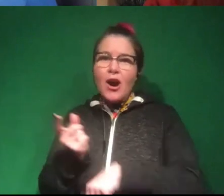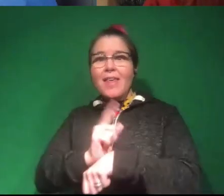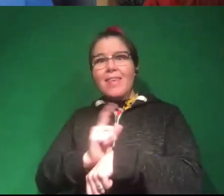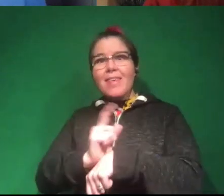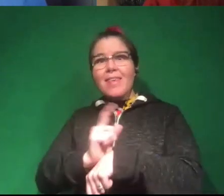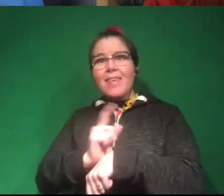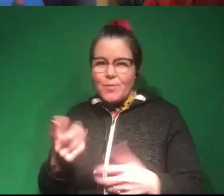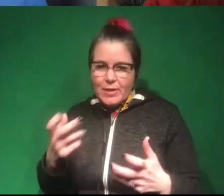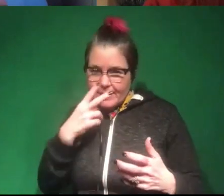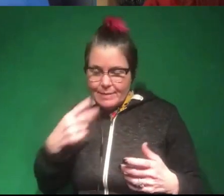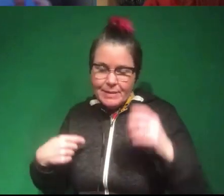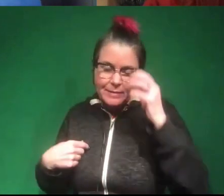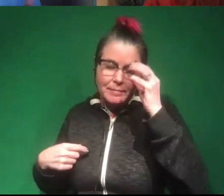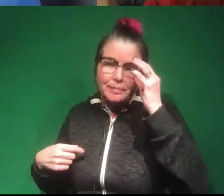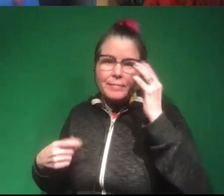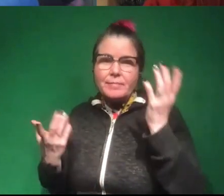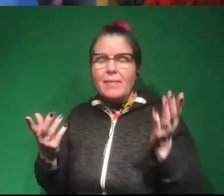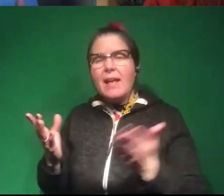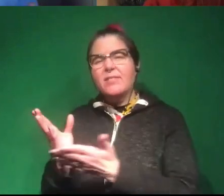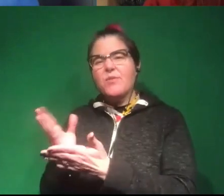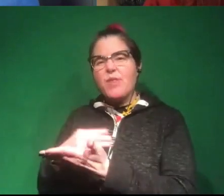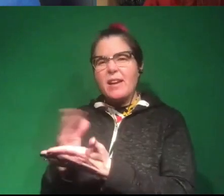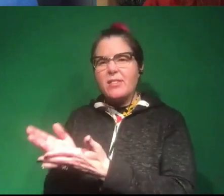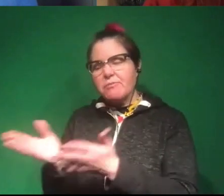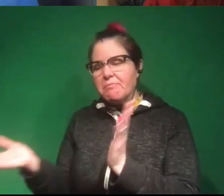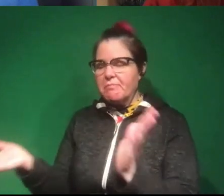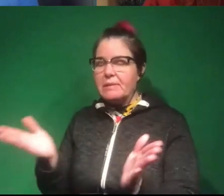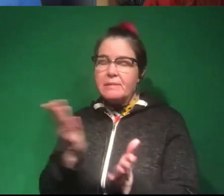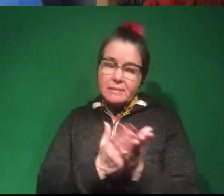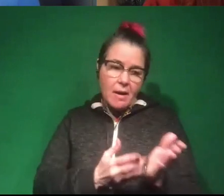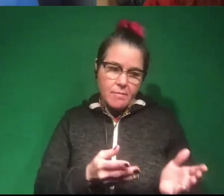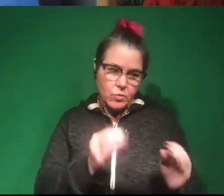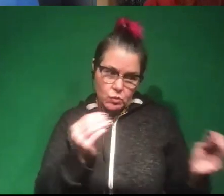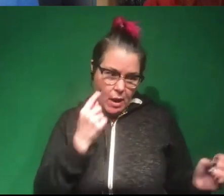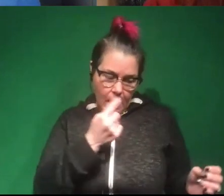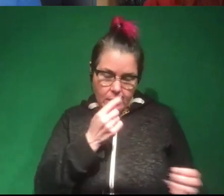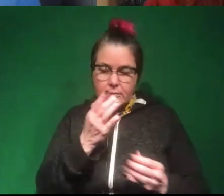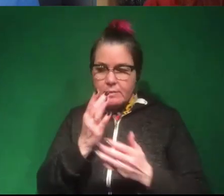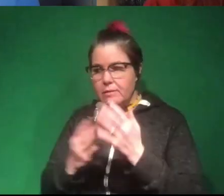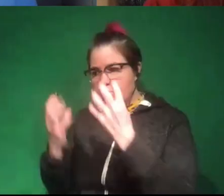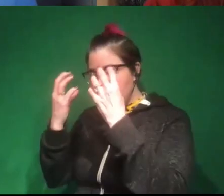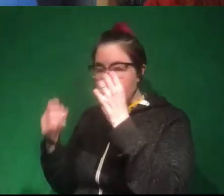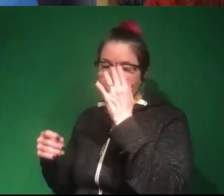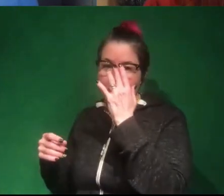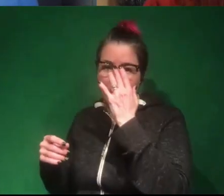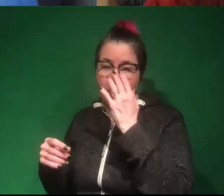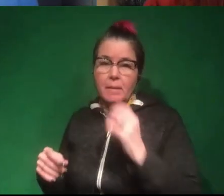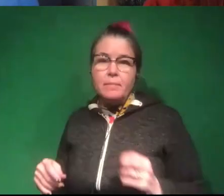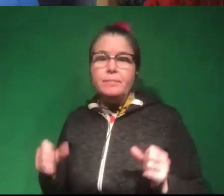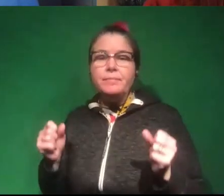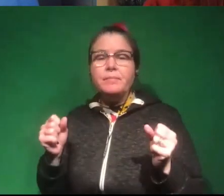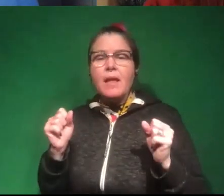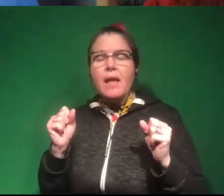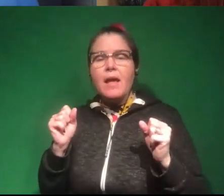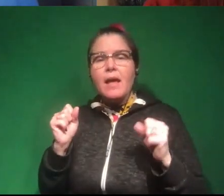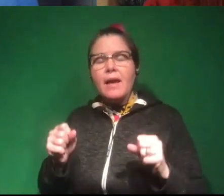Um, and that's kind of the range that you get. Some ants aren't as visual. Like I can actually coat like a small little